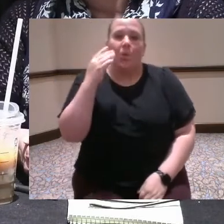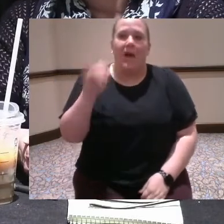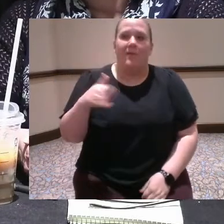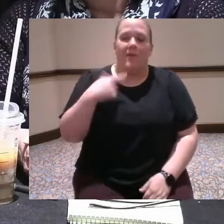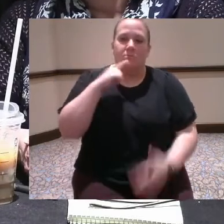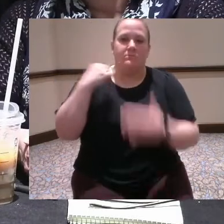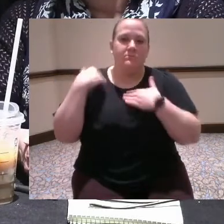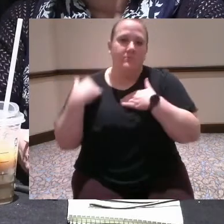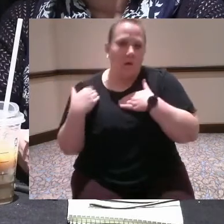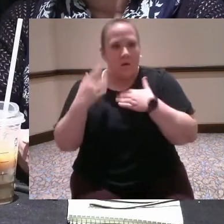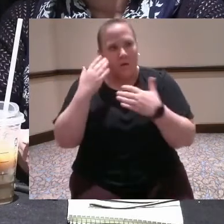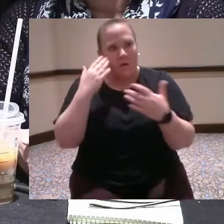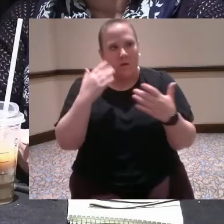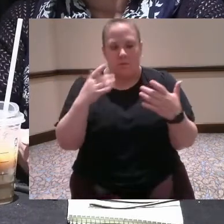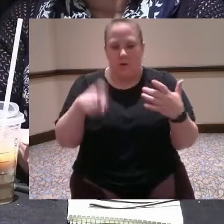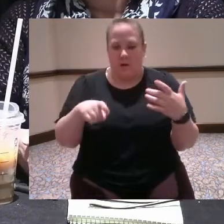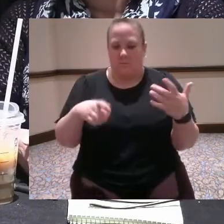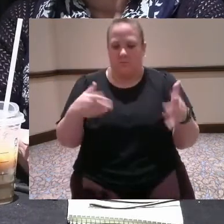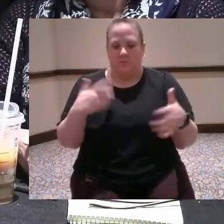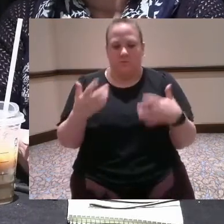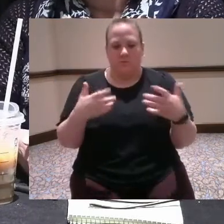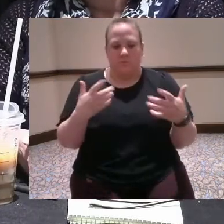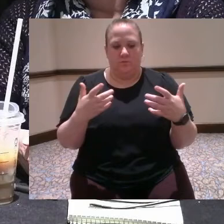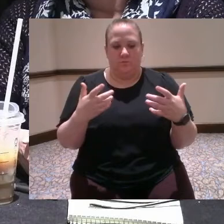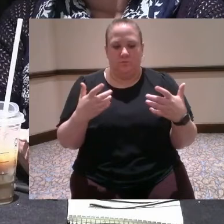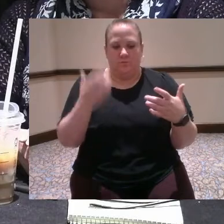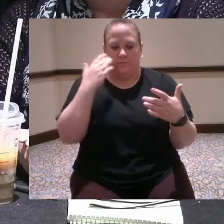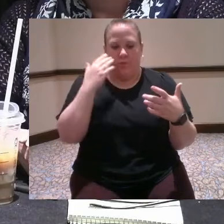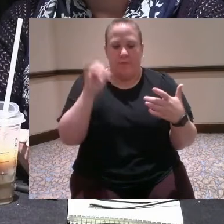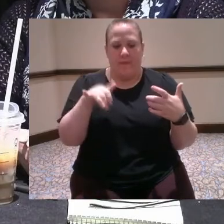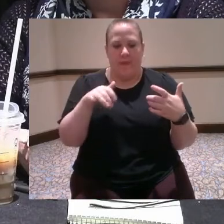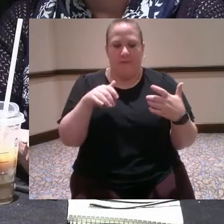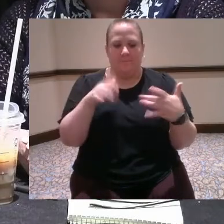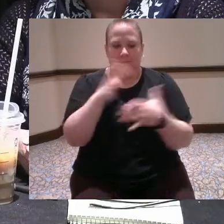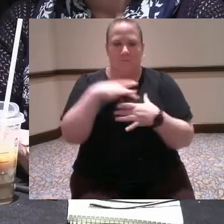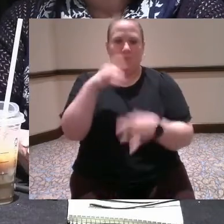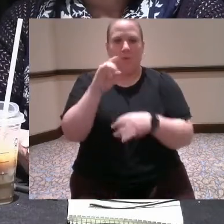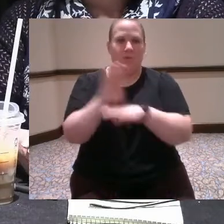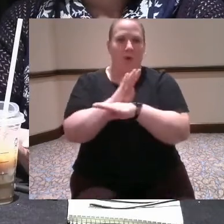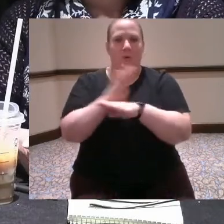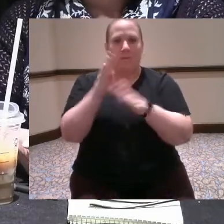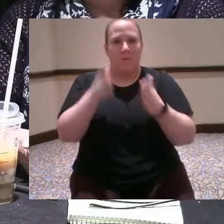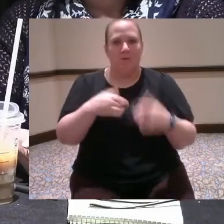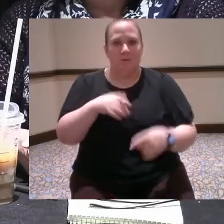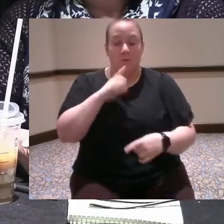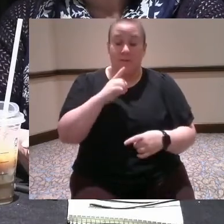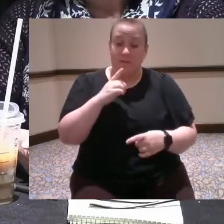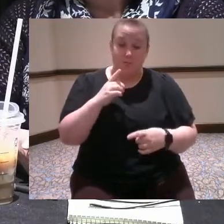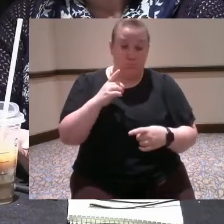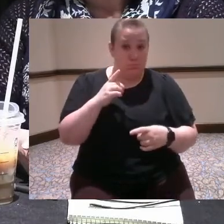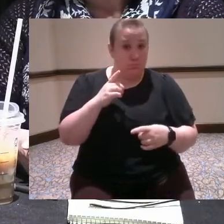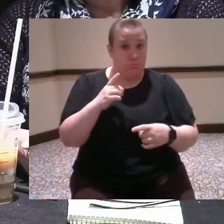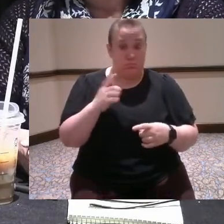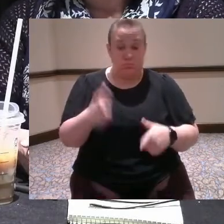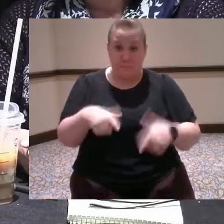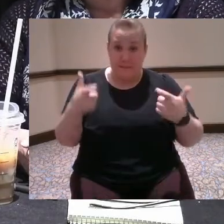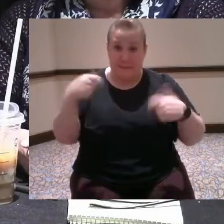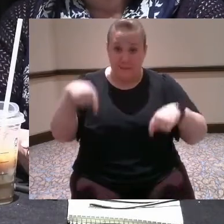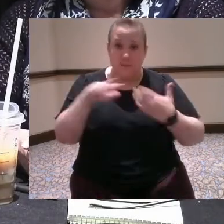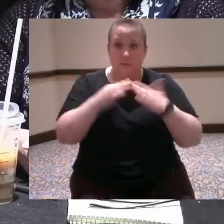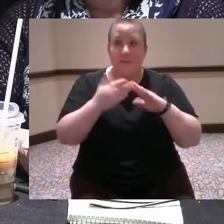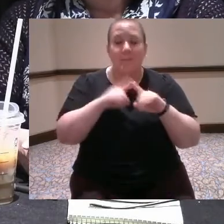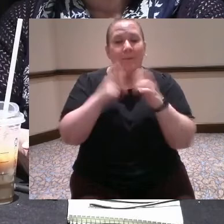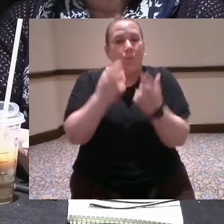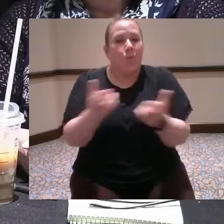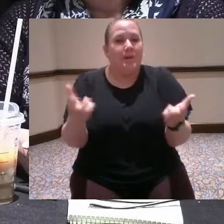of that heavy lift of the spirit of the entrepreneur, you know, is vibrant in this city. but the